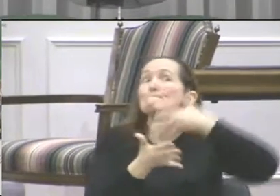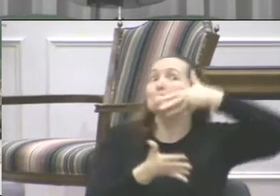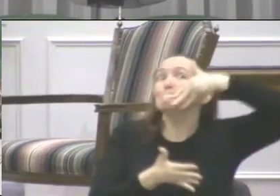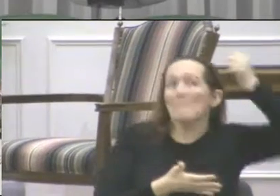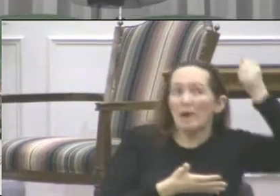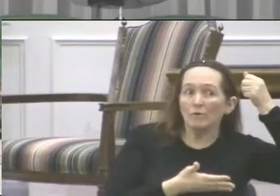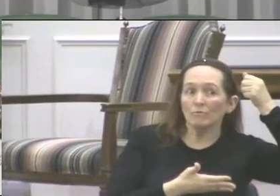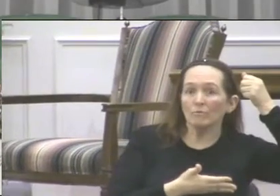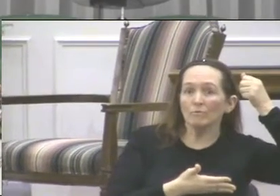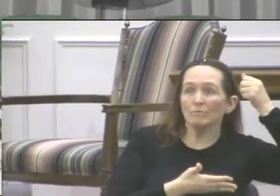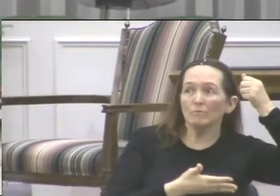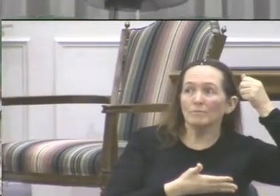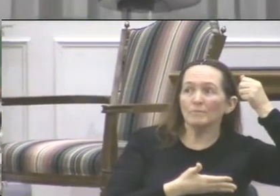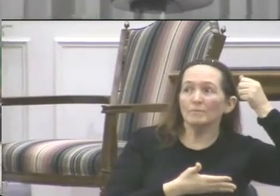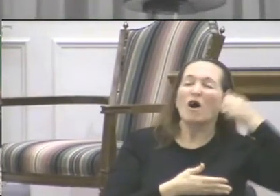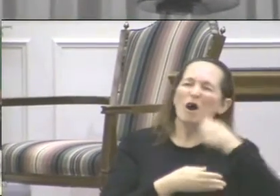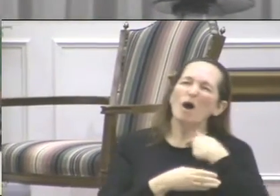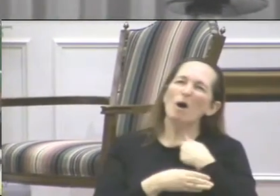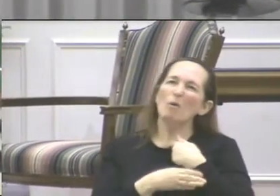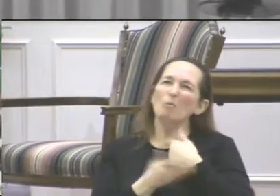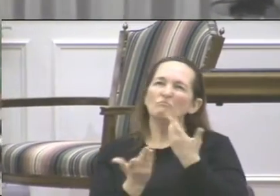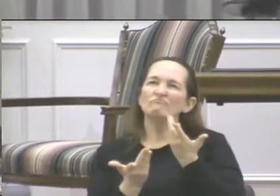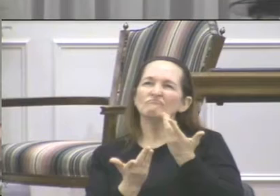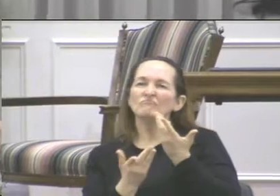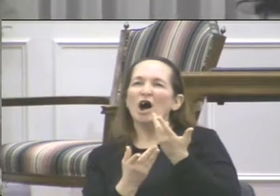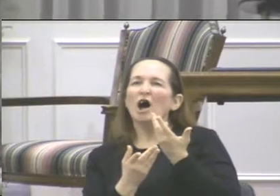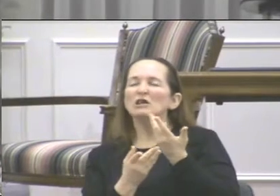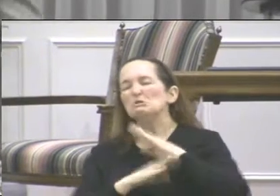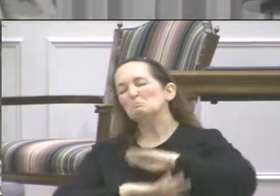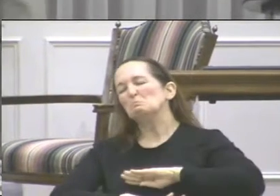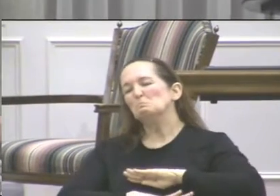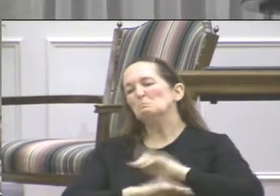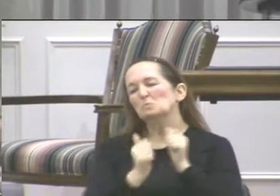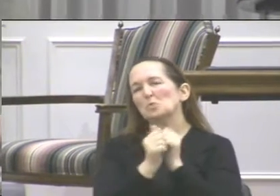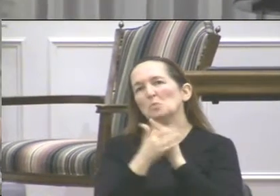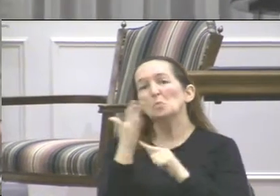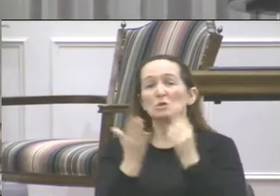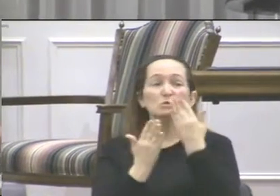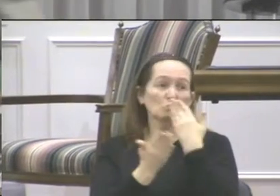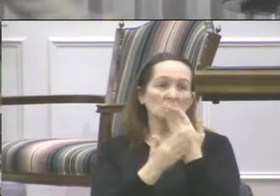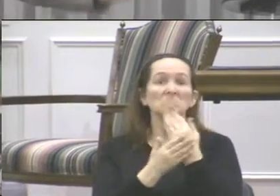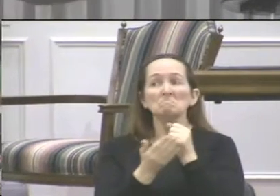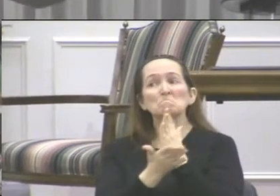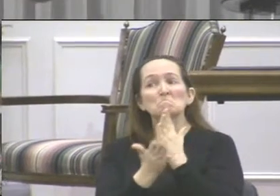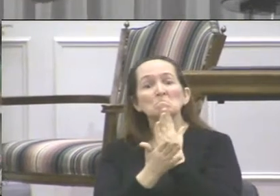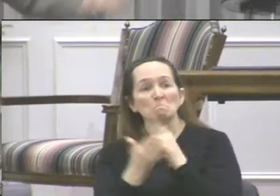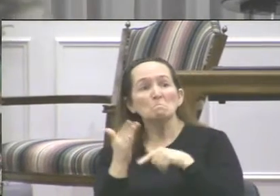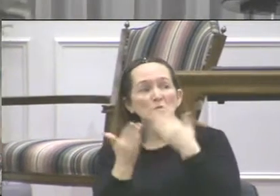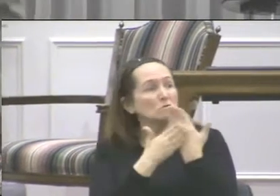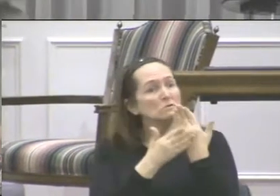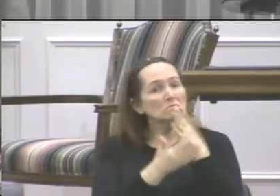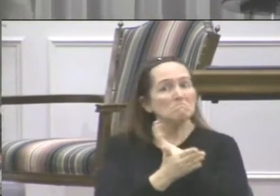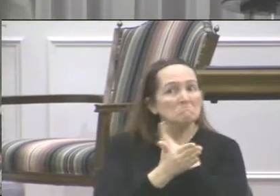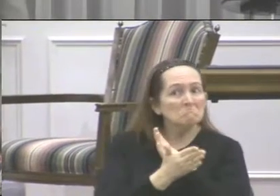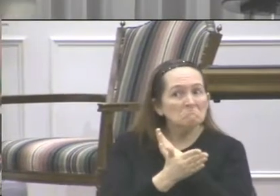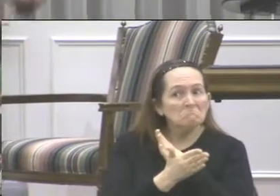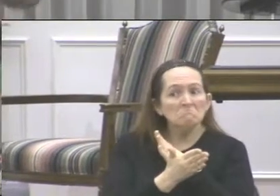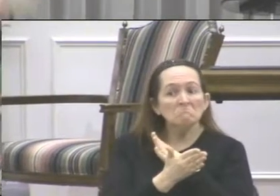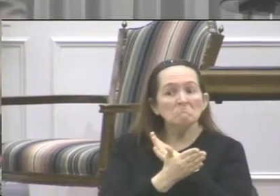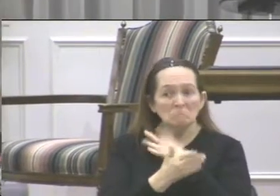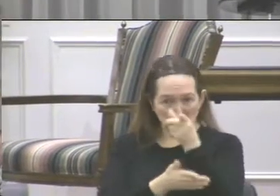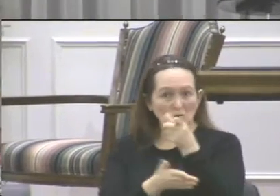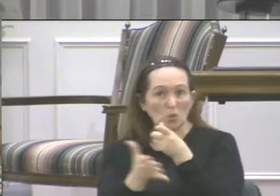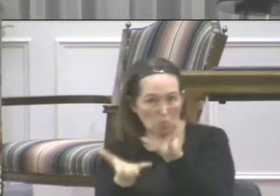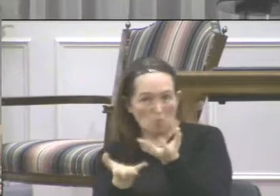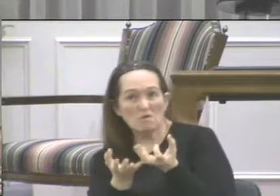Oh, I'll settle for what. That's okay, isn't it? Isn't what's good okay? Is that what